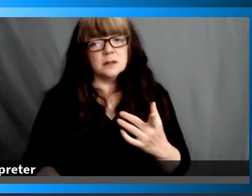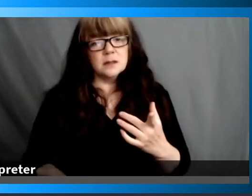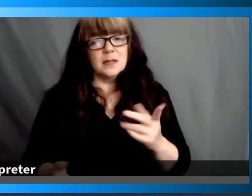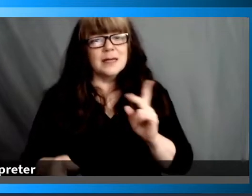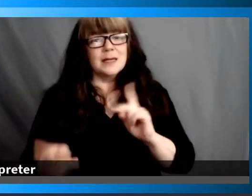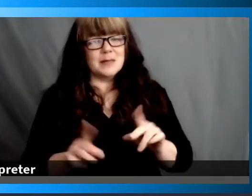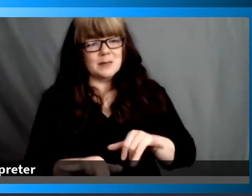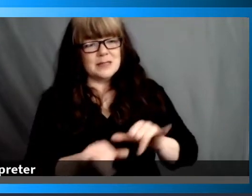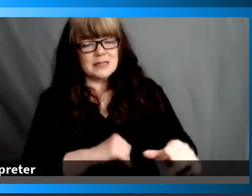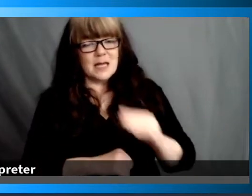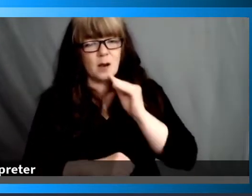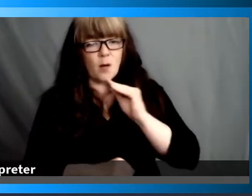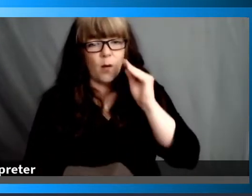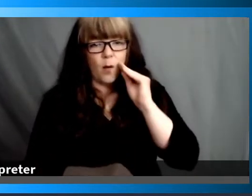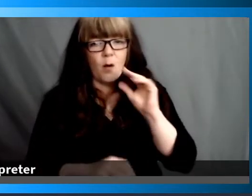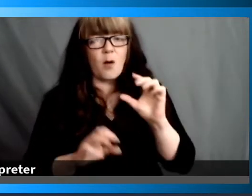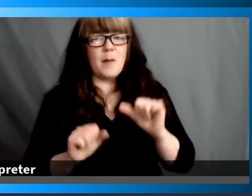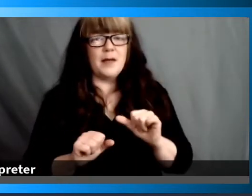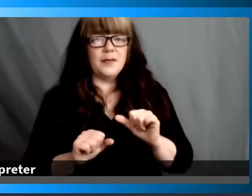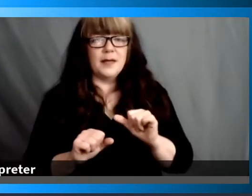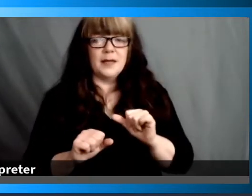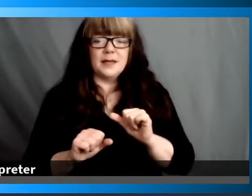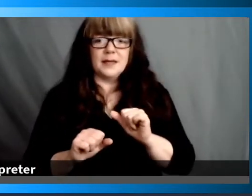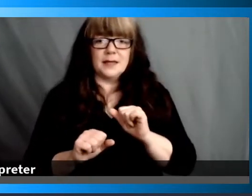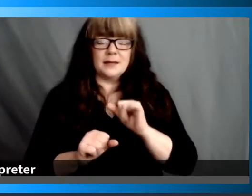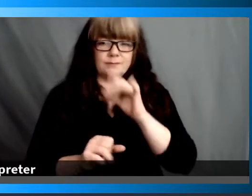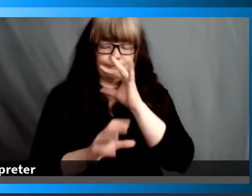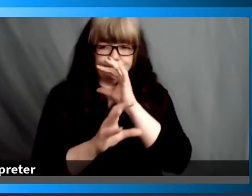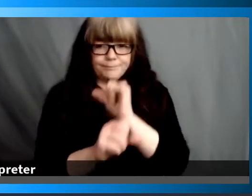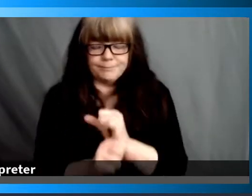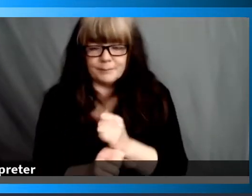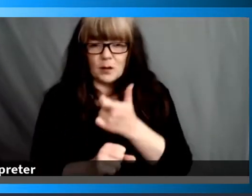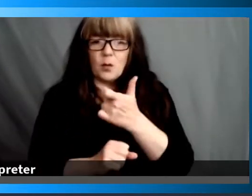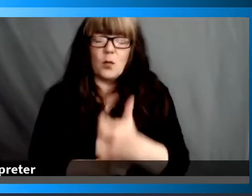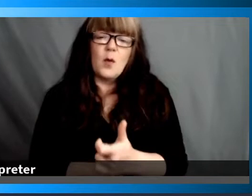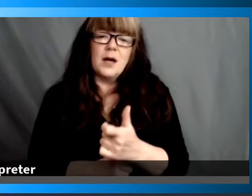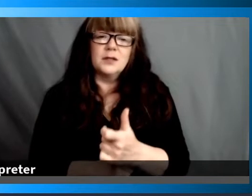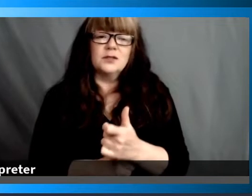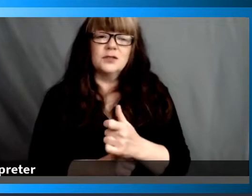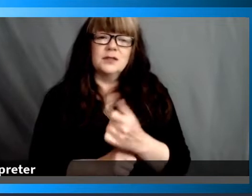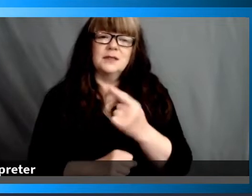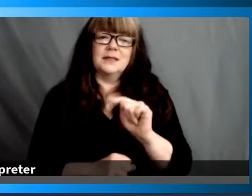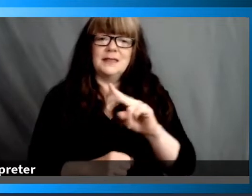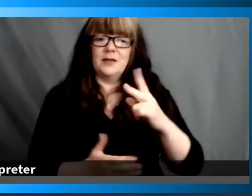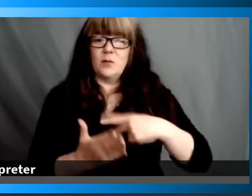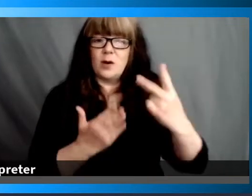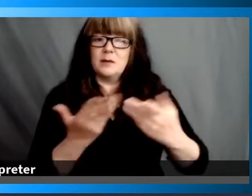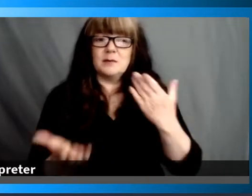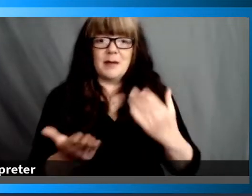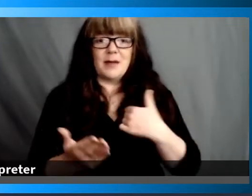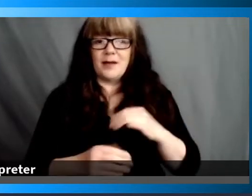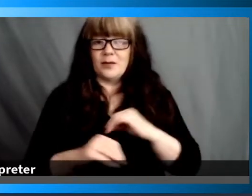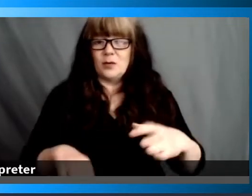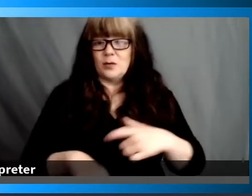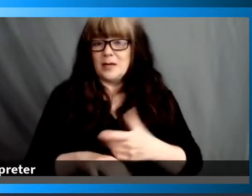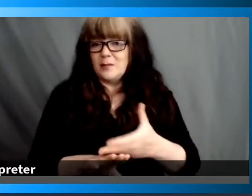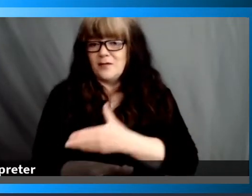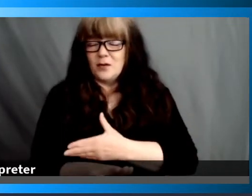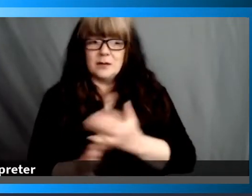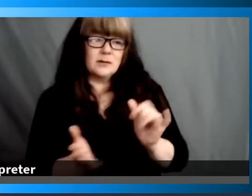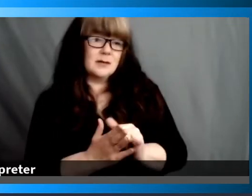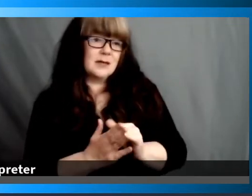at home and being able to kind of binge and kind of get involved with shows they maybe didn't have the time for before. So if nothing else, you know, small blessings,